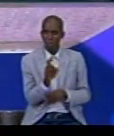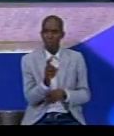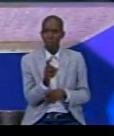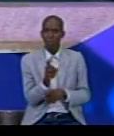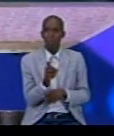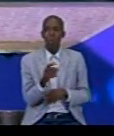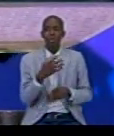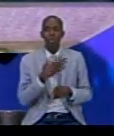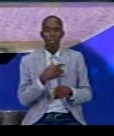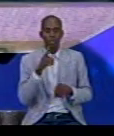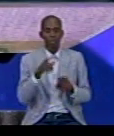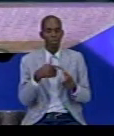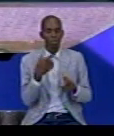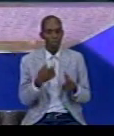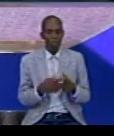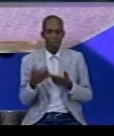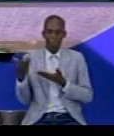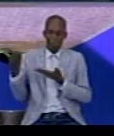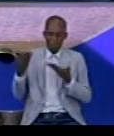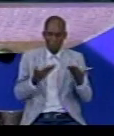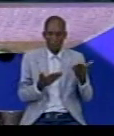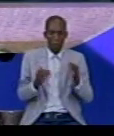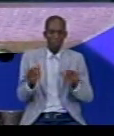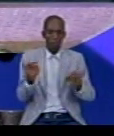surround yourself with the people that have